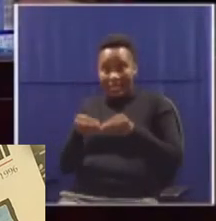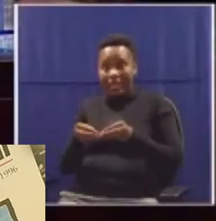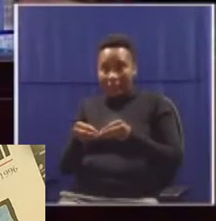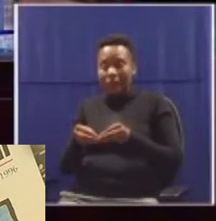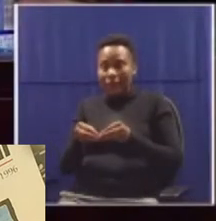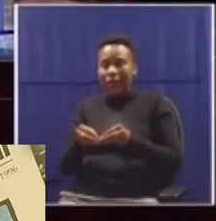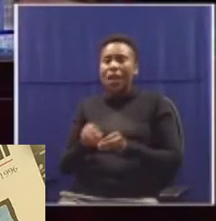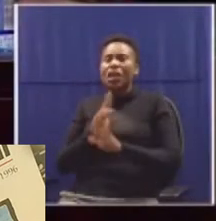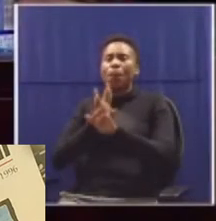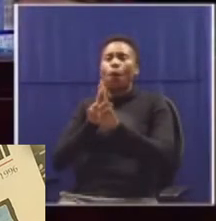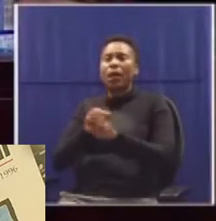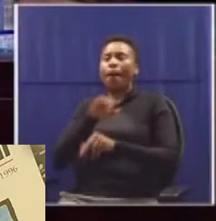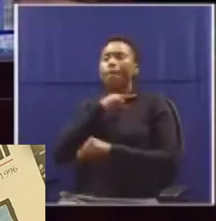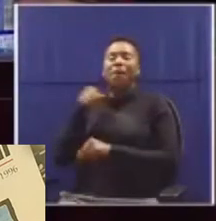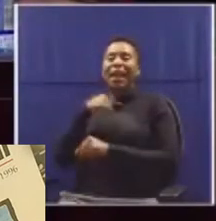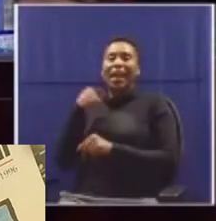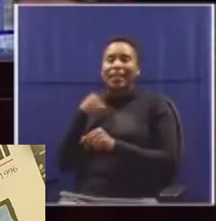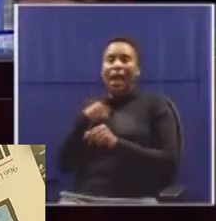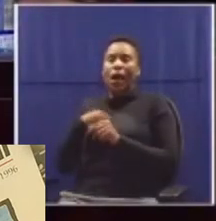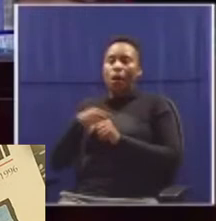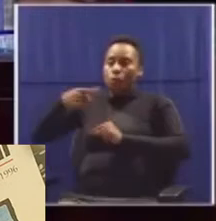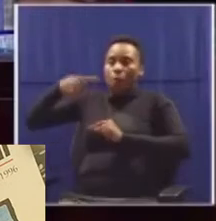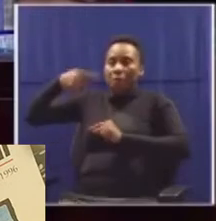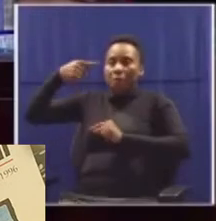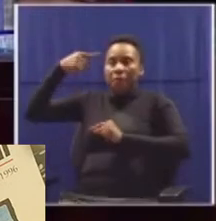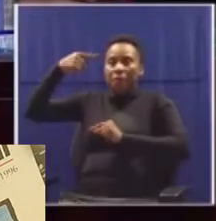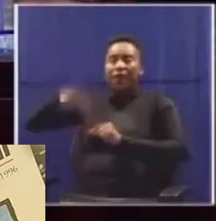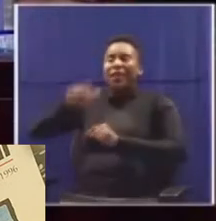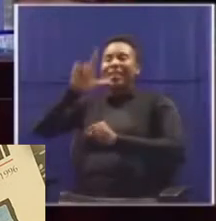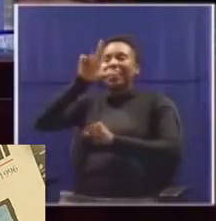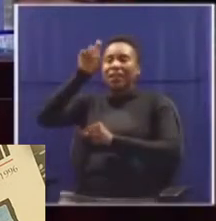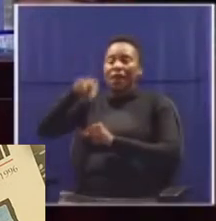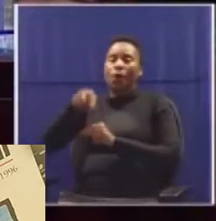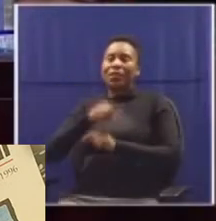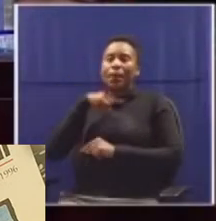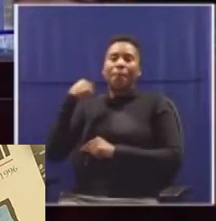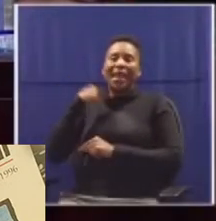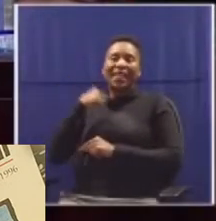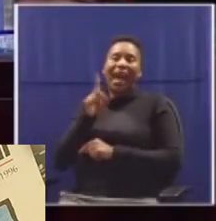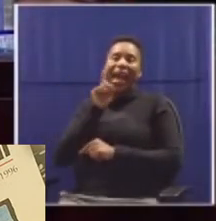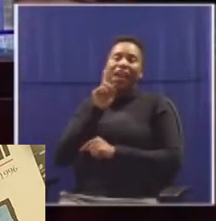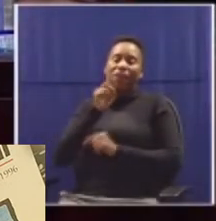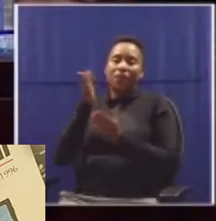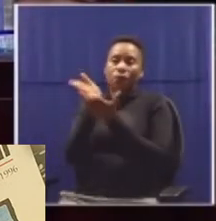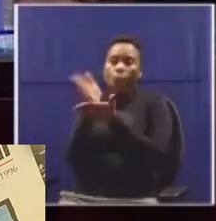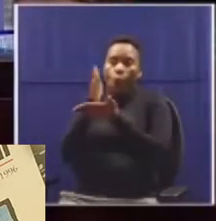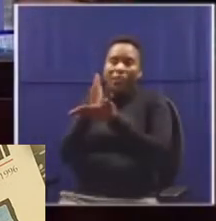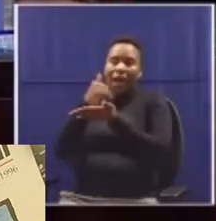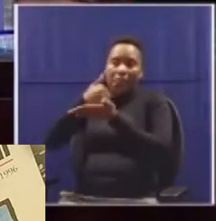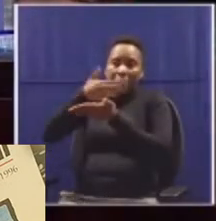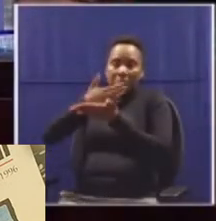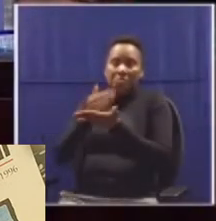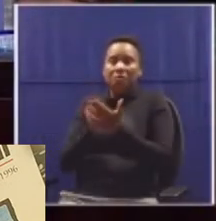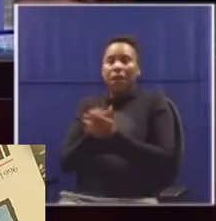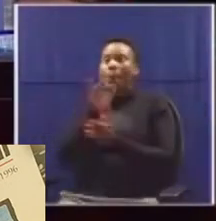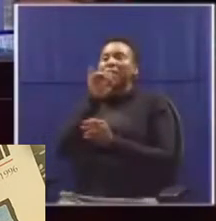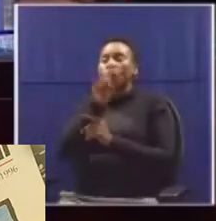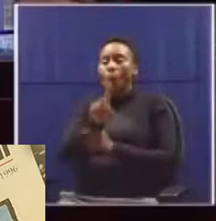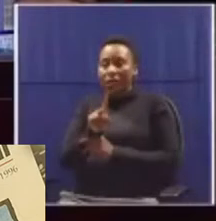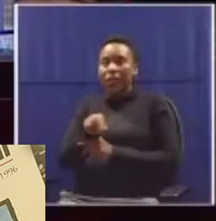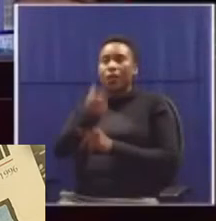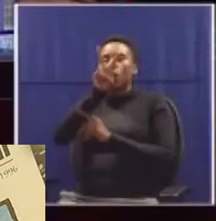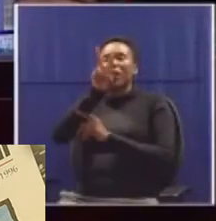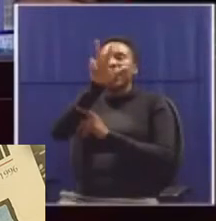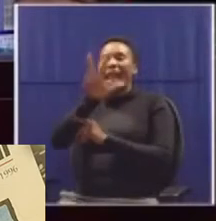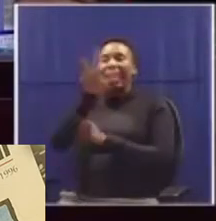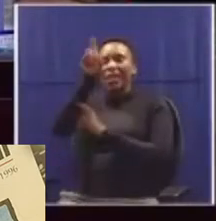reported murder rate averaging 7 000 murders every single quarter that means that 28